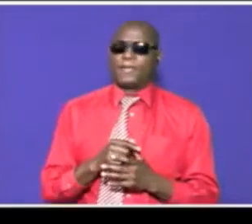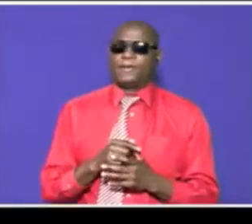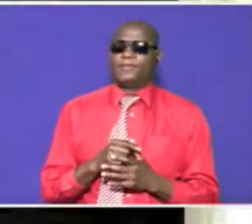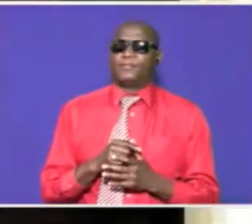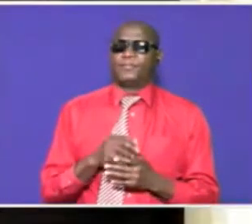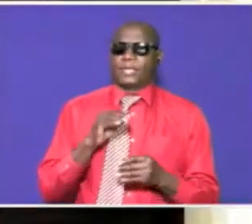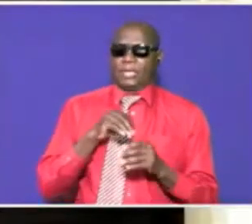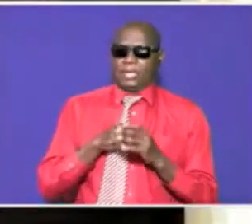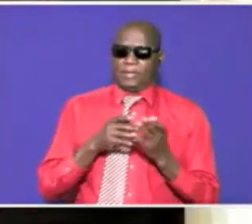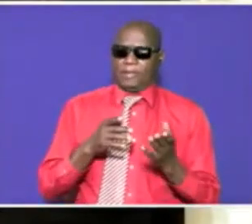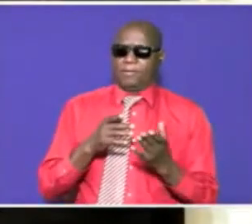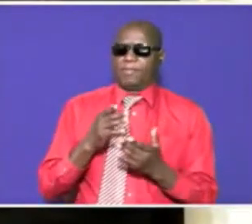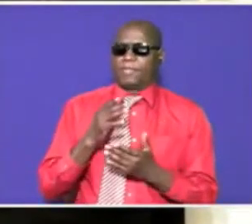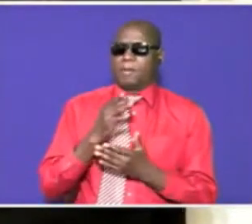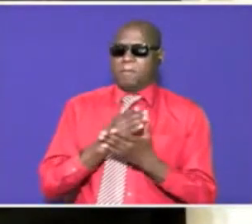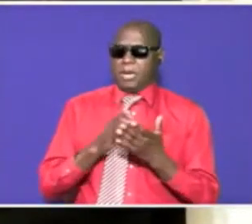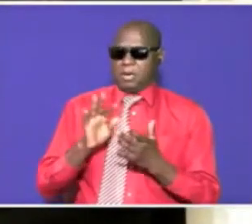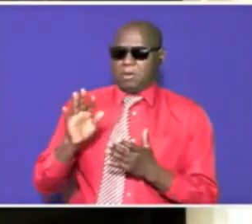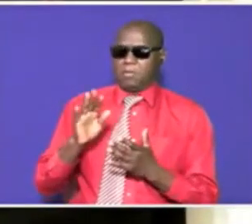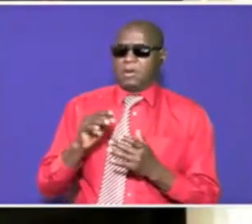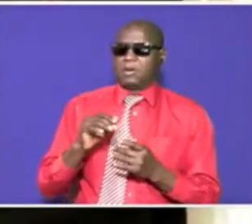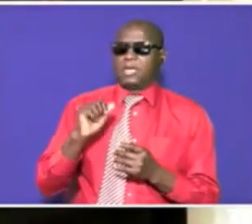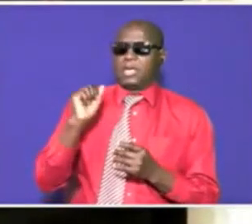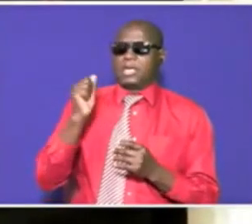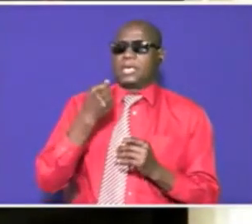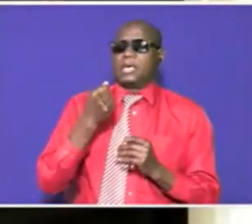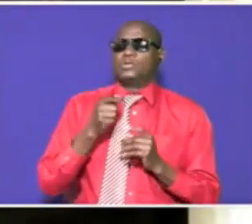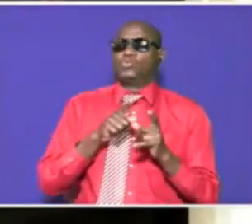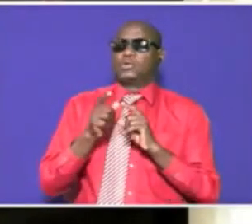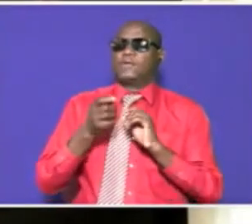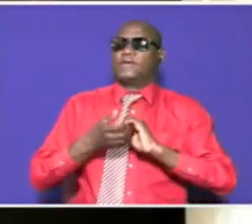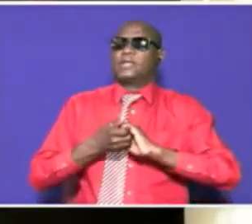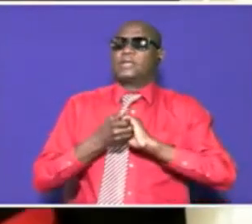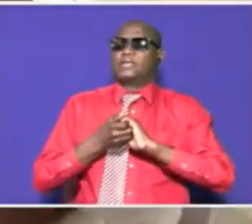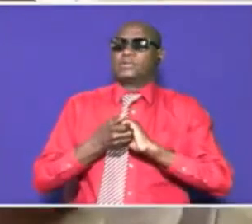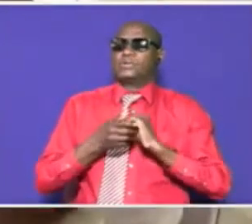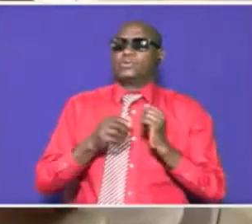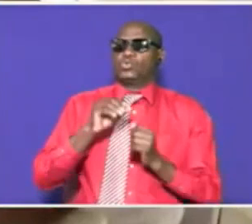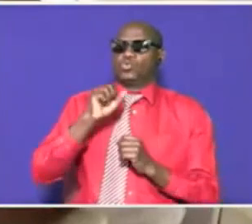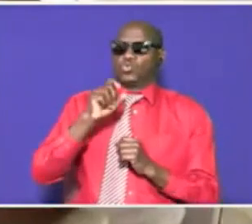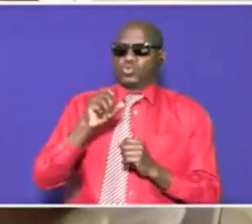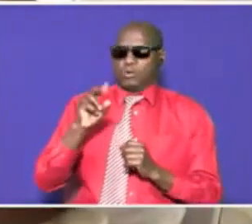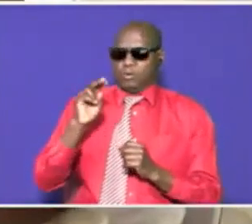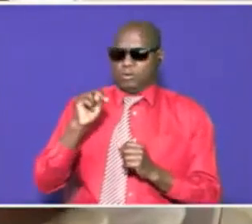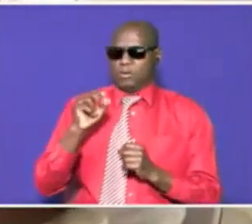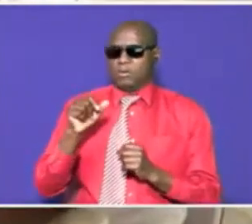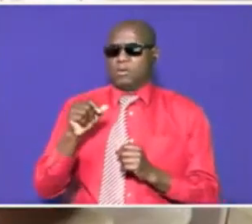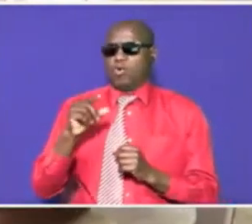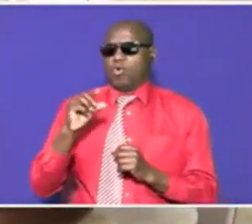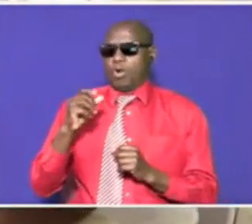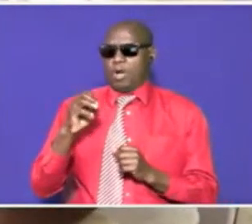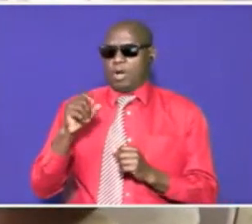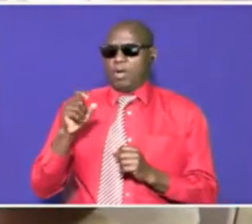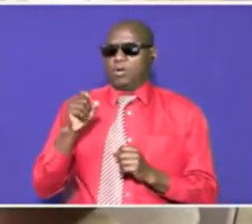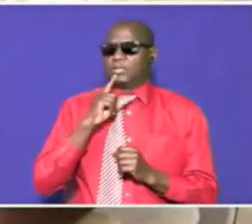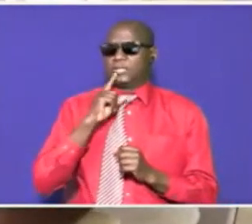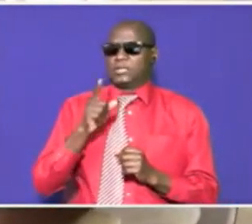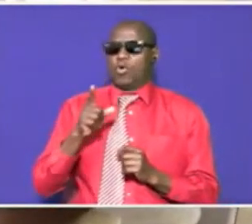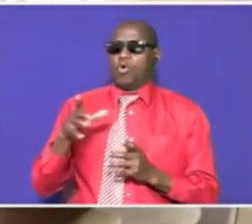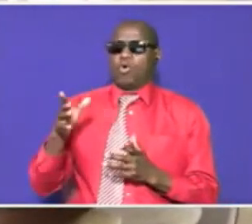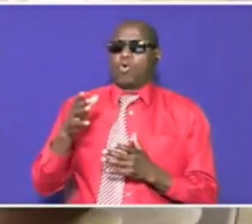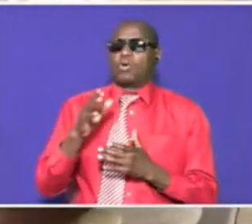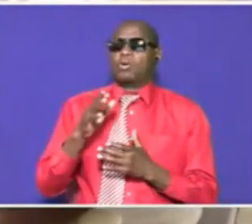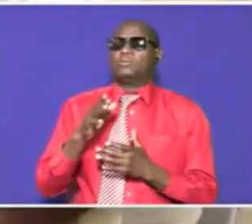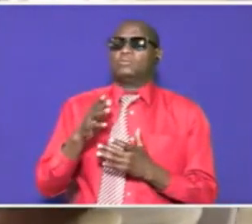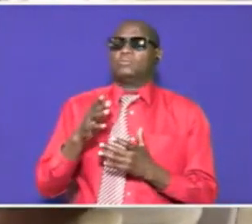that we are in. On her part, Kenya Tourism Federation official Susan Ongalo said there was a need for all private sector players under the umbrella